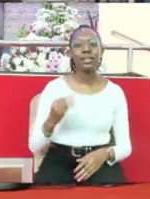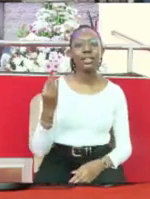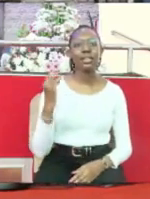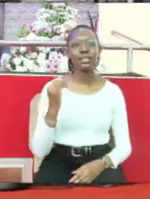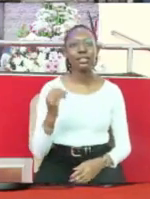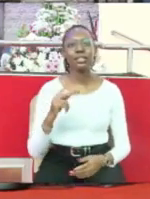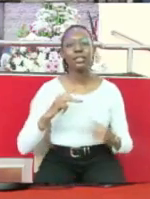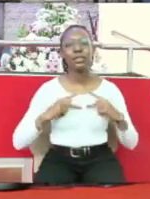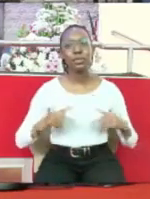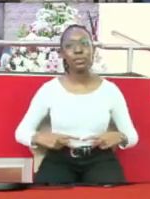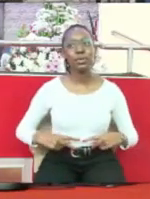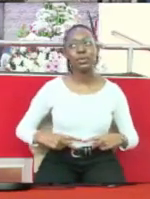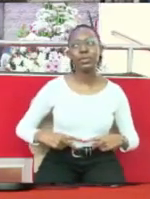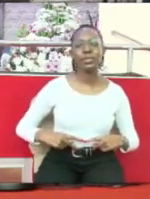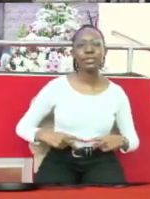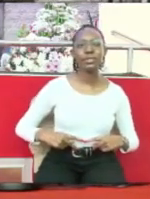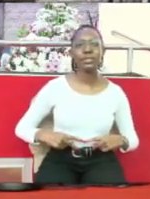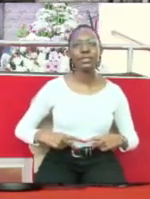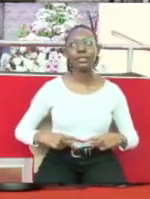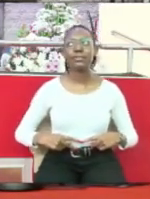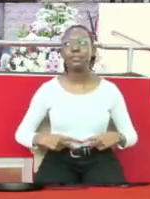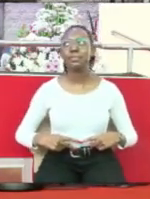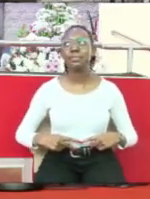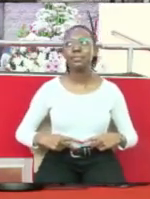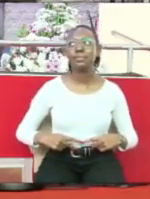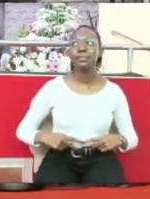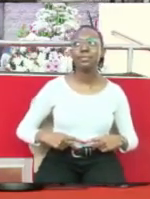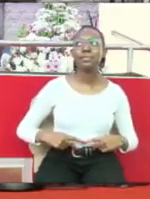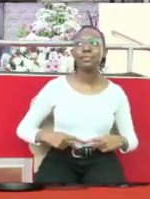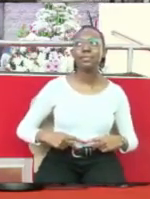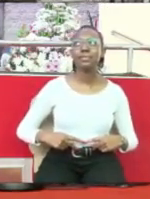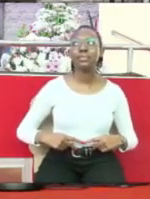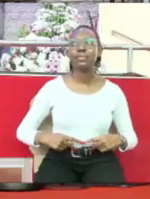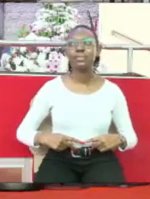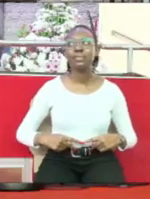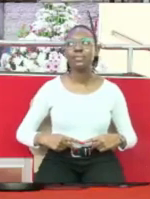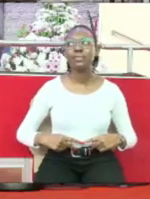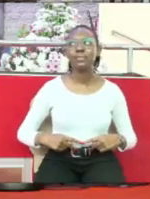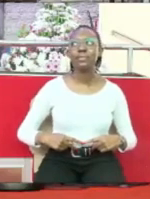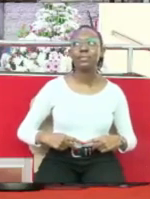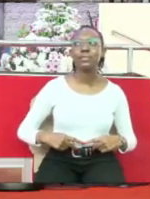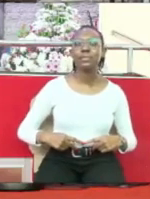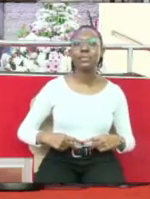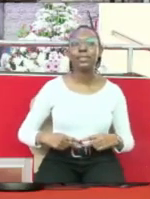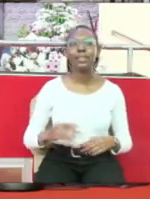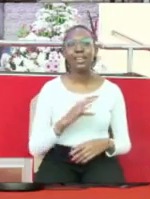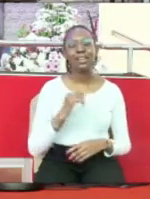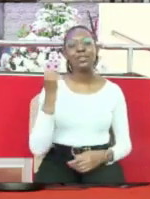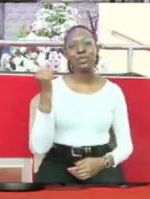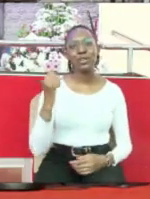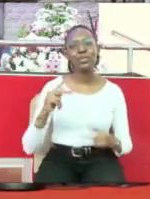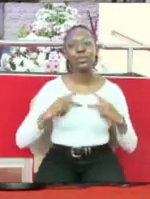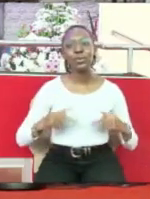30 were checked. Wakaangaliwa. Lo and behold. Tazama. 5 were affected. Watano walikuwa